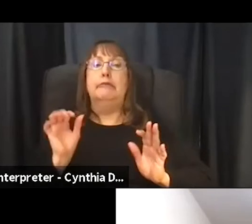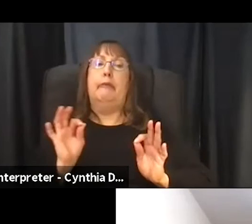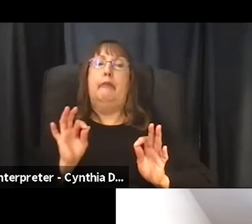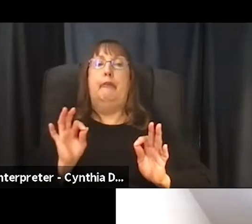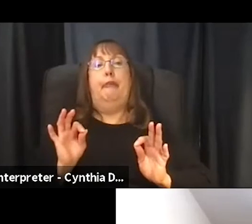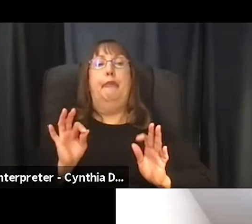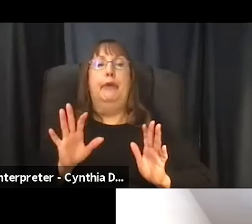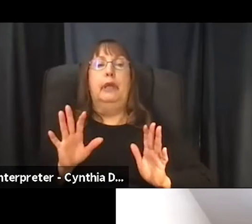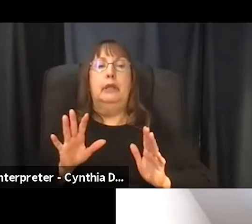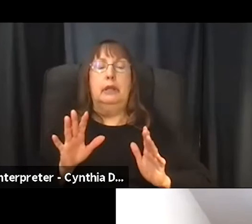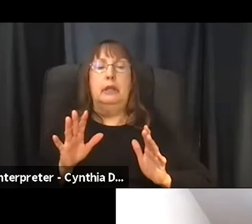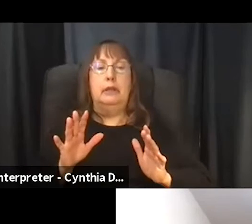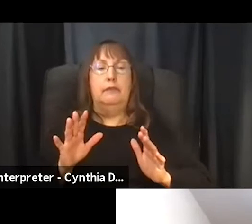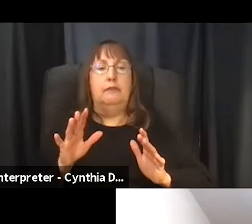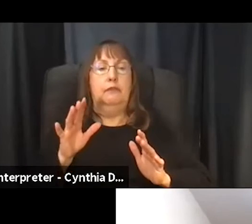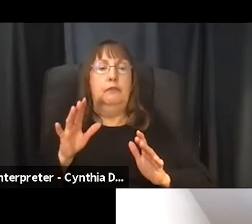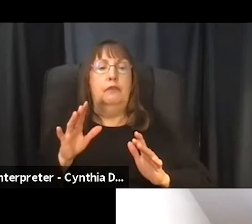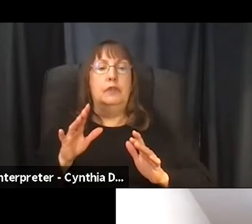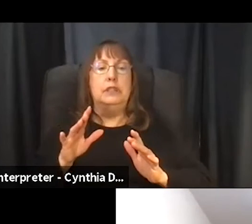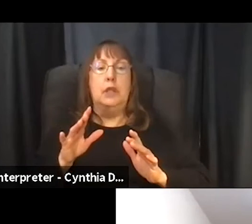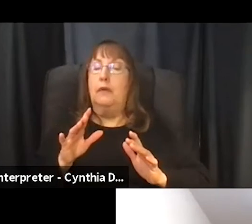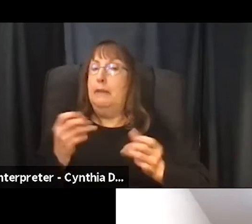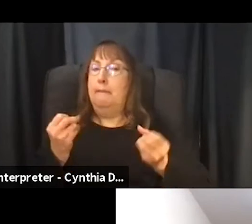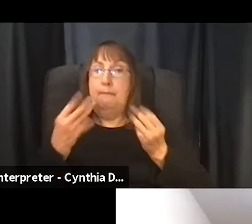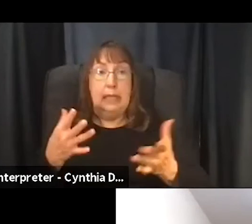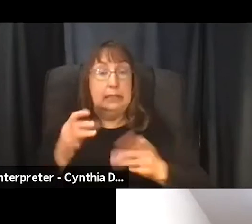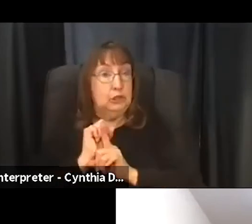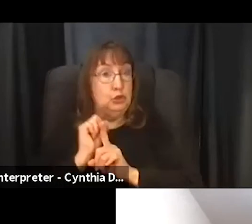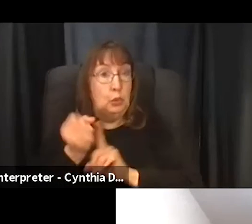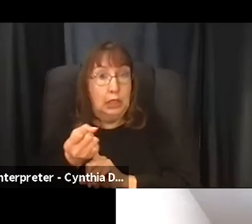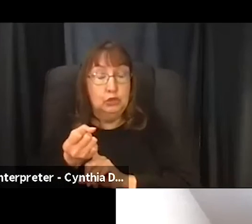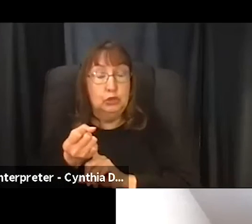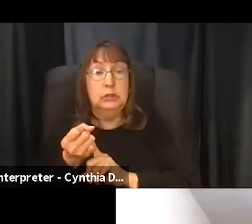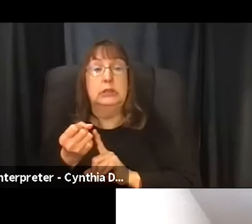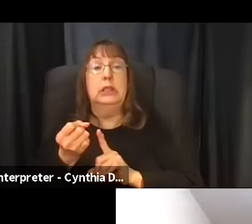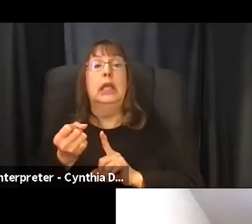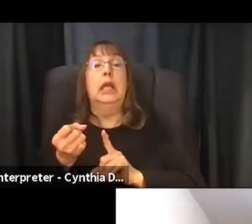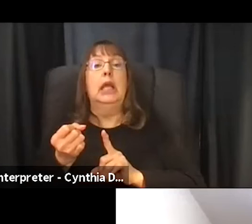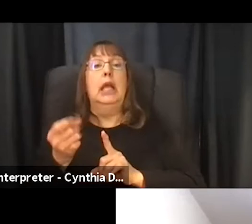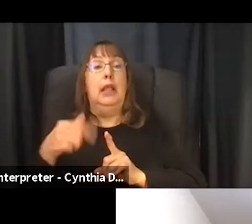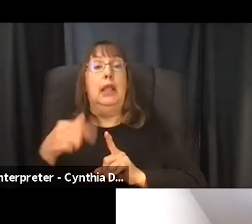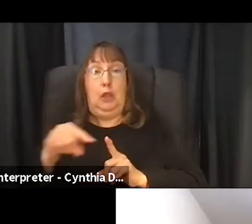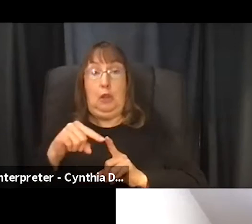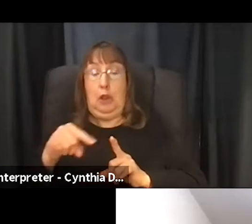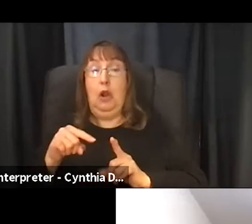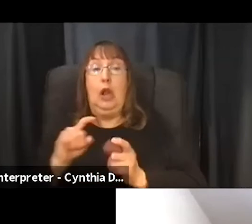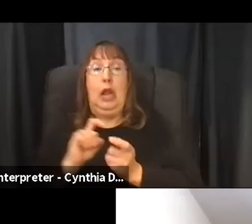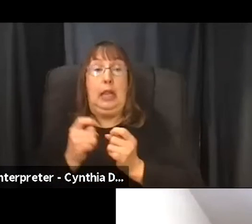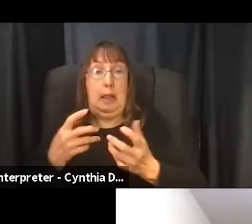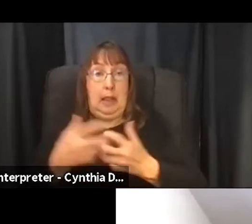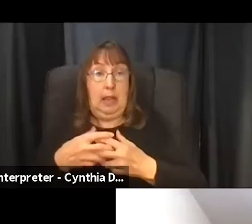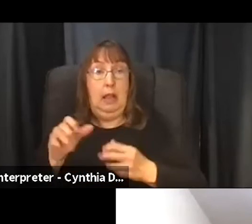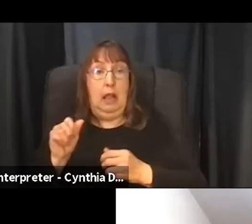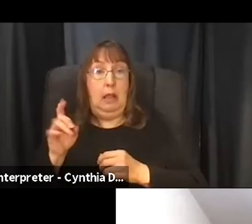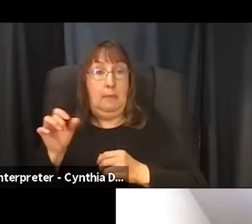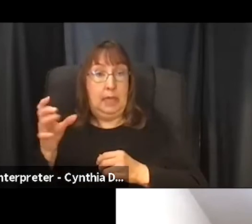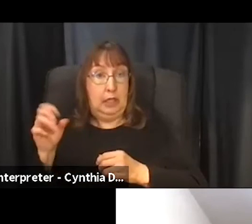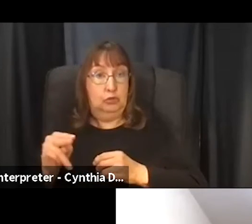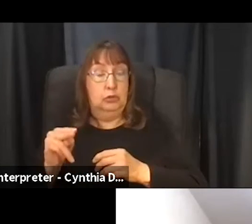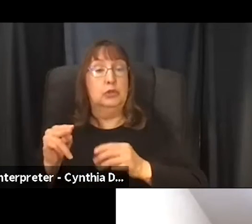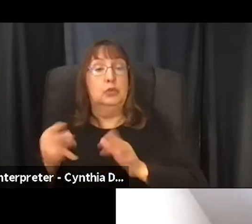various and diverse abilities. In many situations, there are accommodations that are required because of an